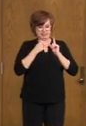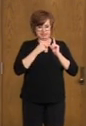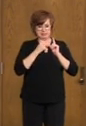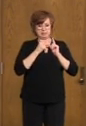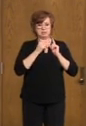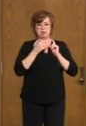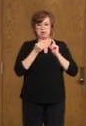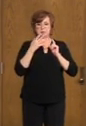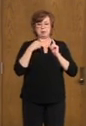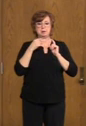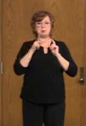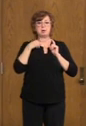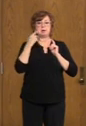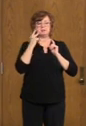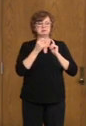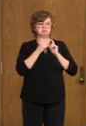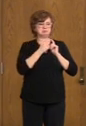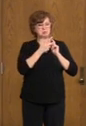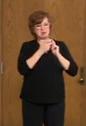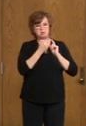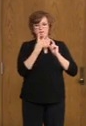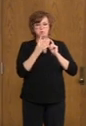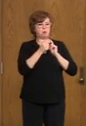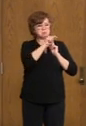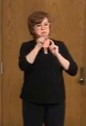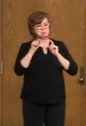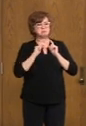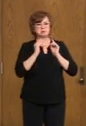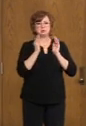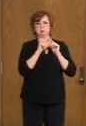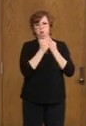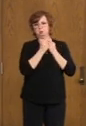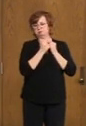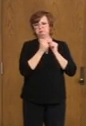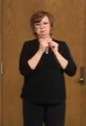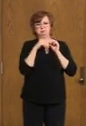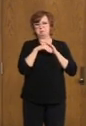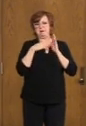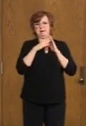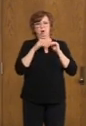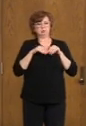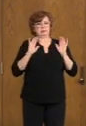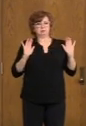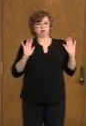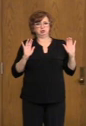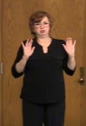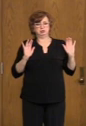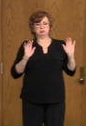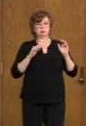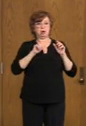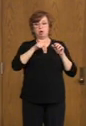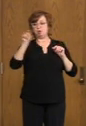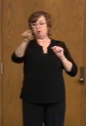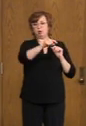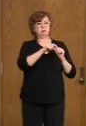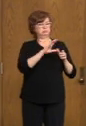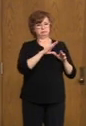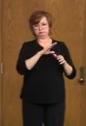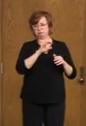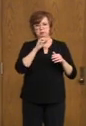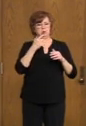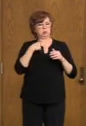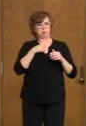testing even if we have slight symptoms. That way, we can isolate for the 10 days, and we can make sure our close contacts